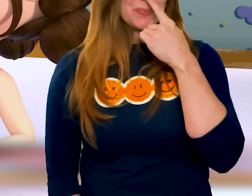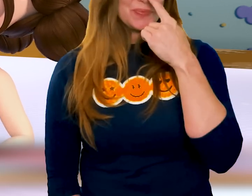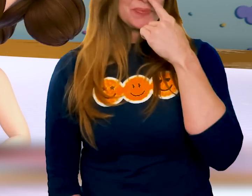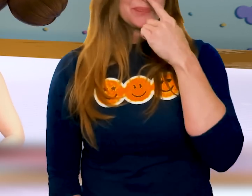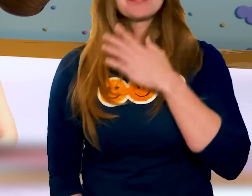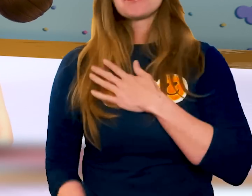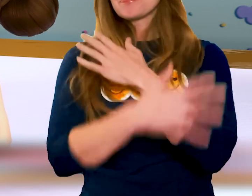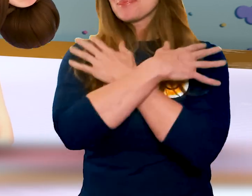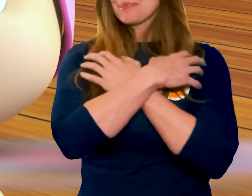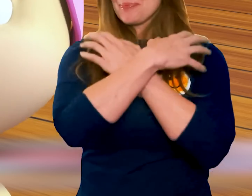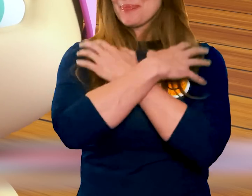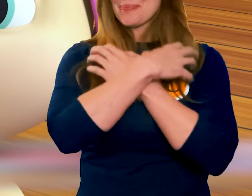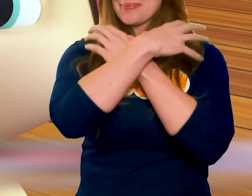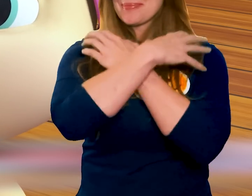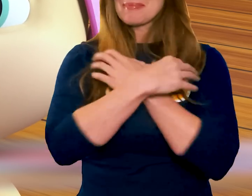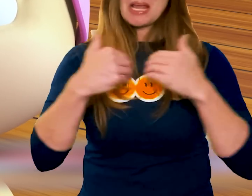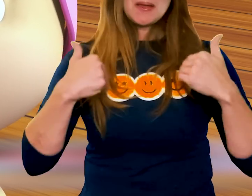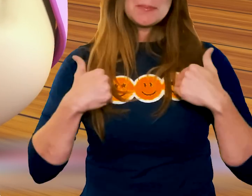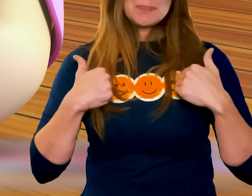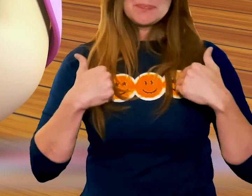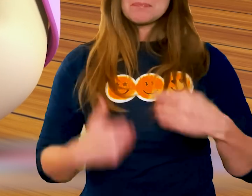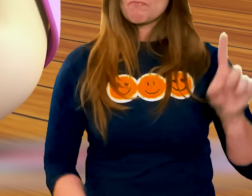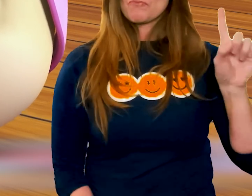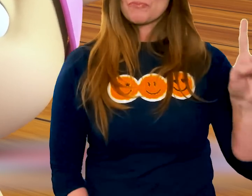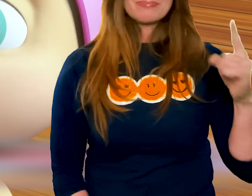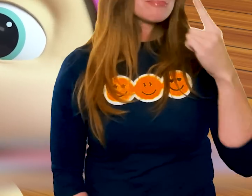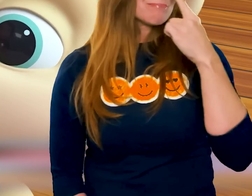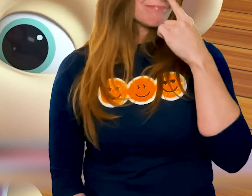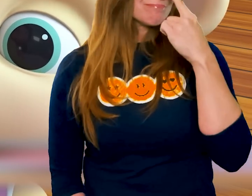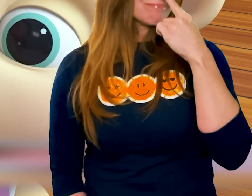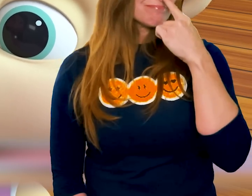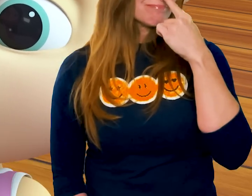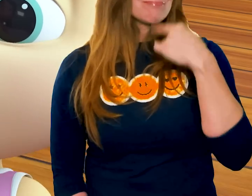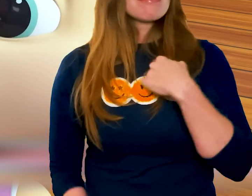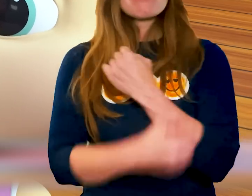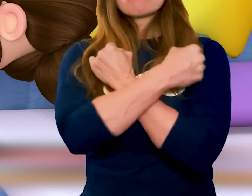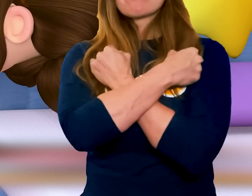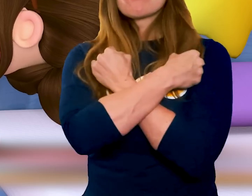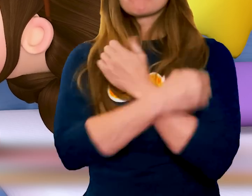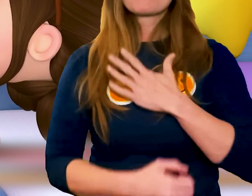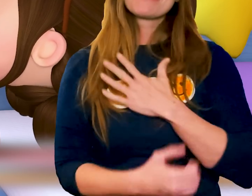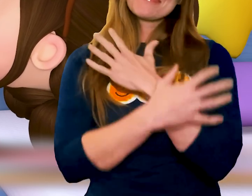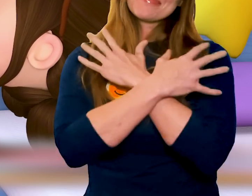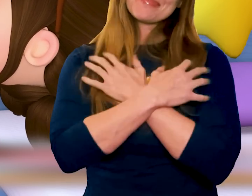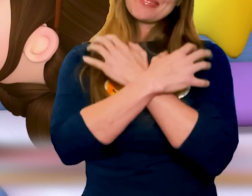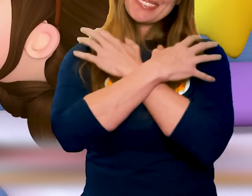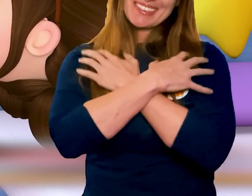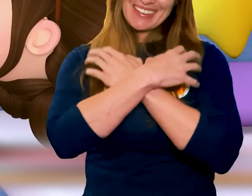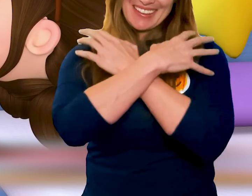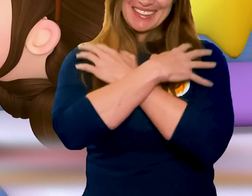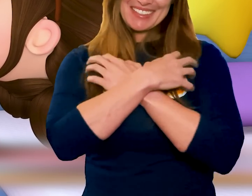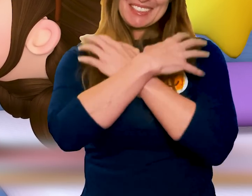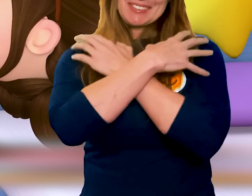nose one knows my teddy bear has one nose I love